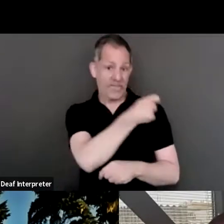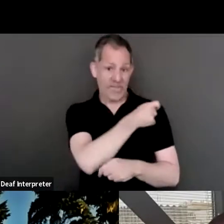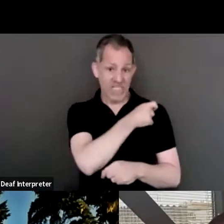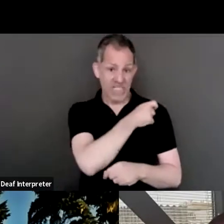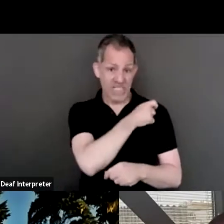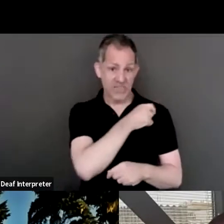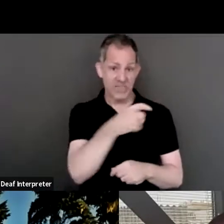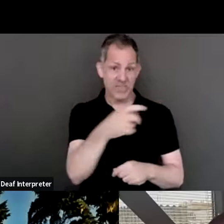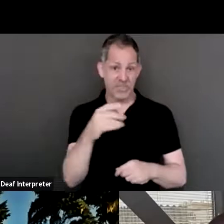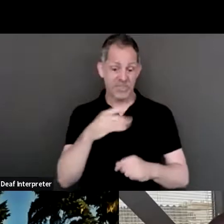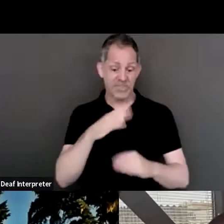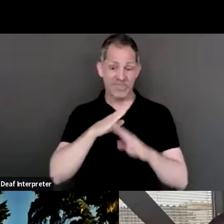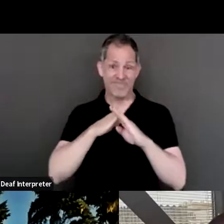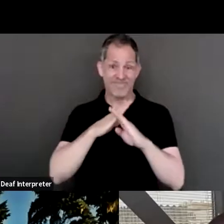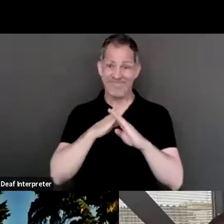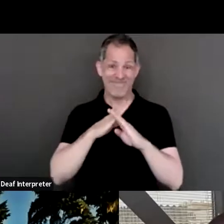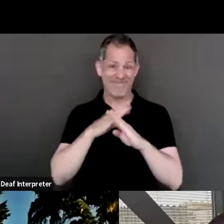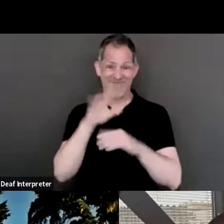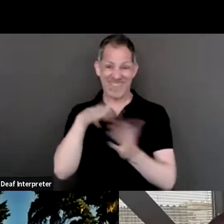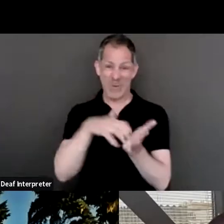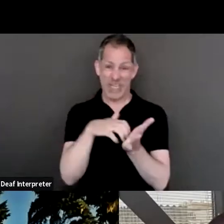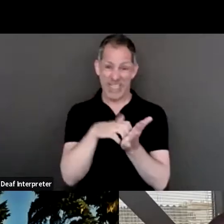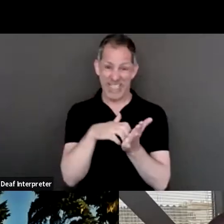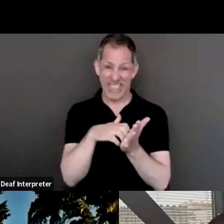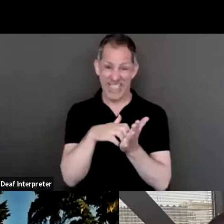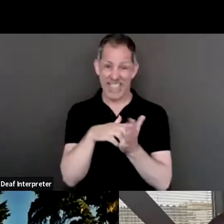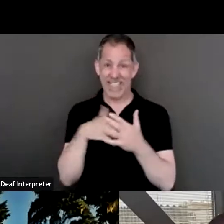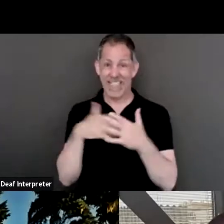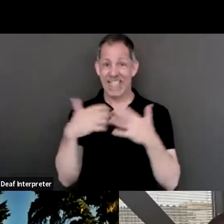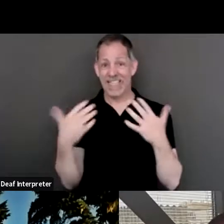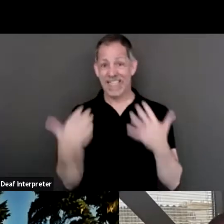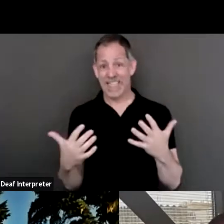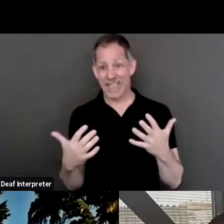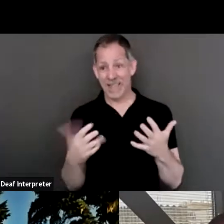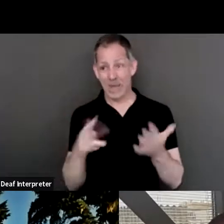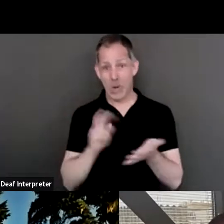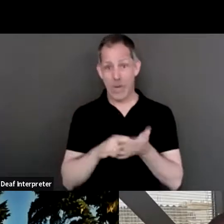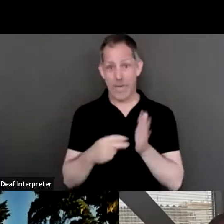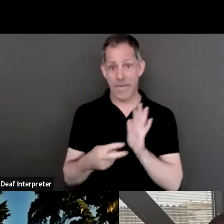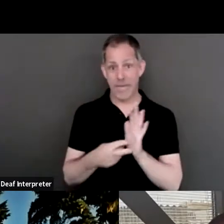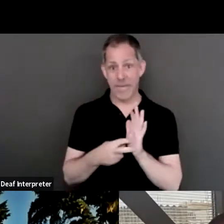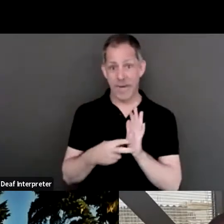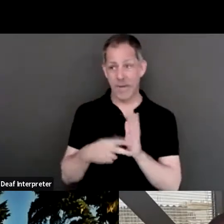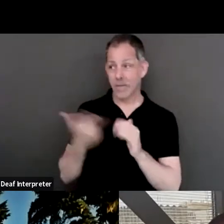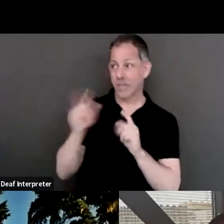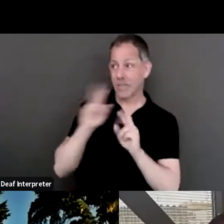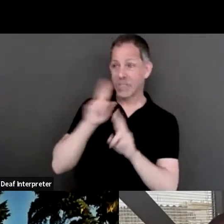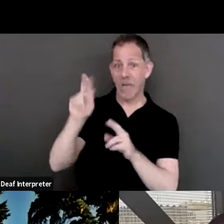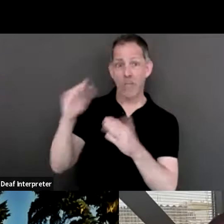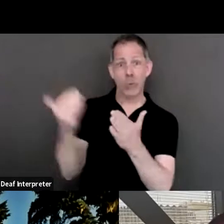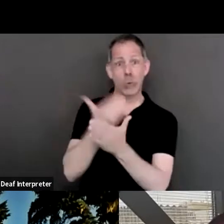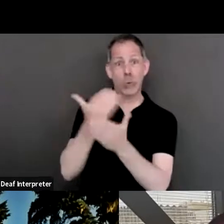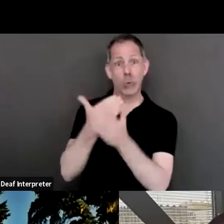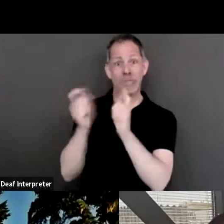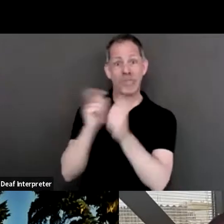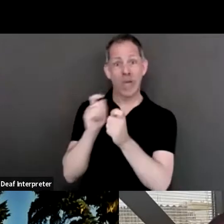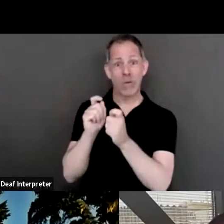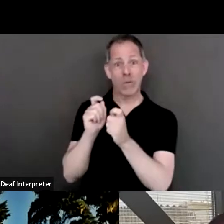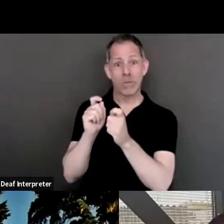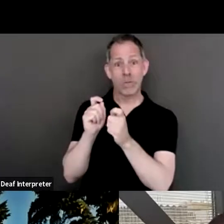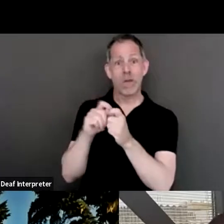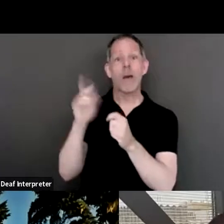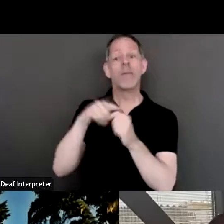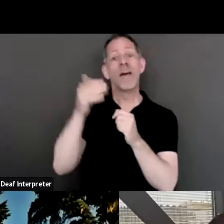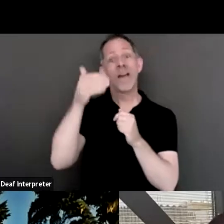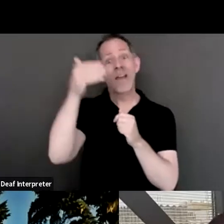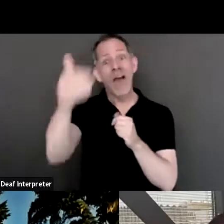concern, well, then the response to that is to expand vaccine coverage. And I think that,